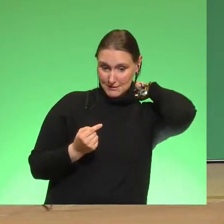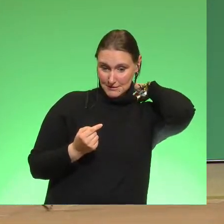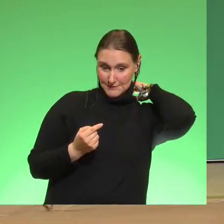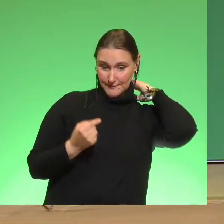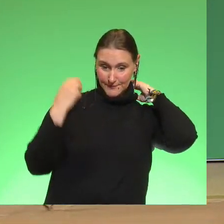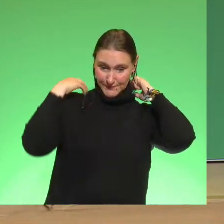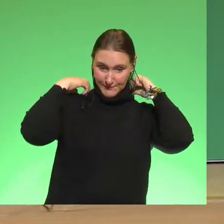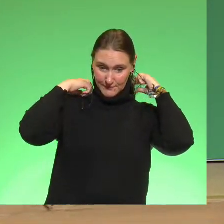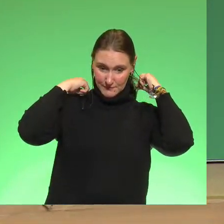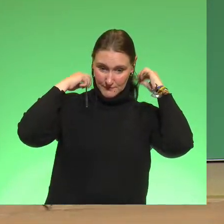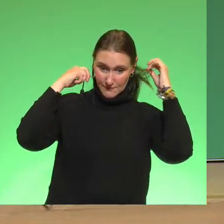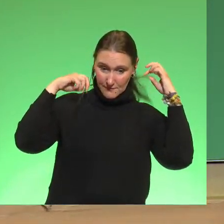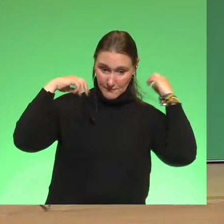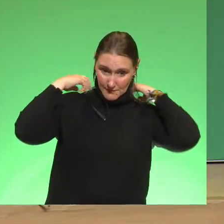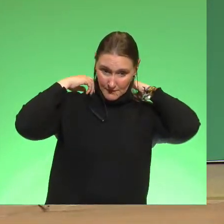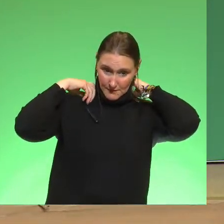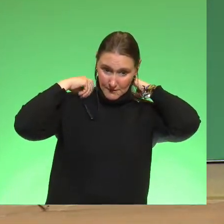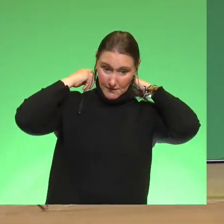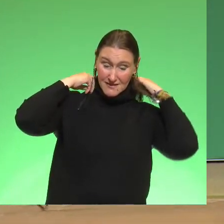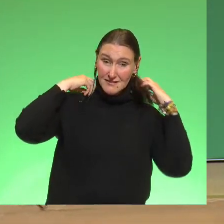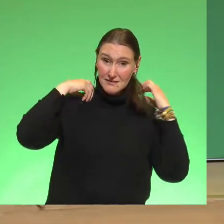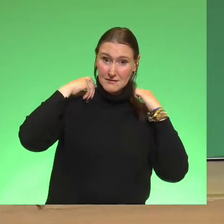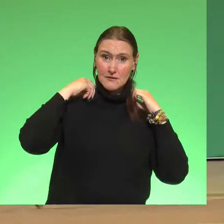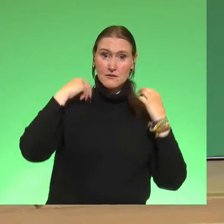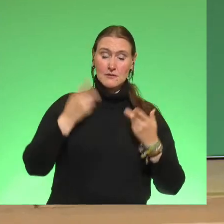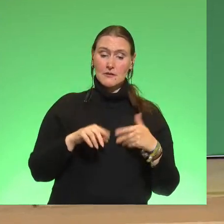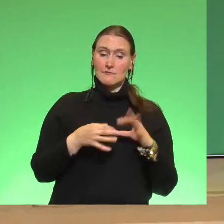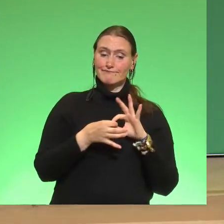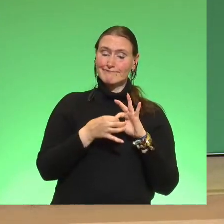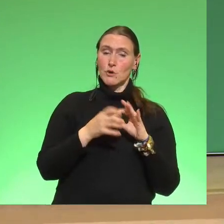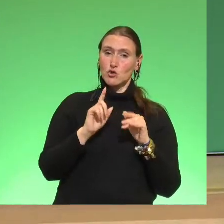speech has been detached from its author. That's a bit the same.